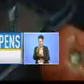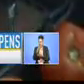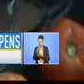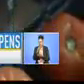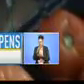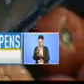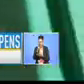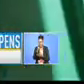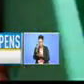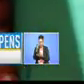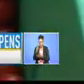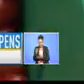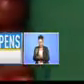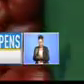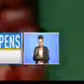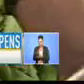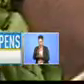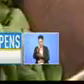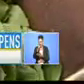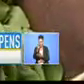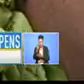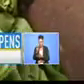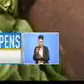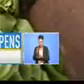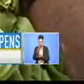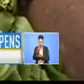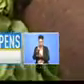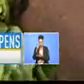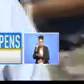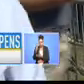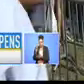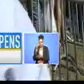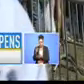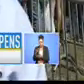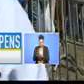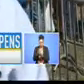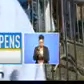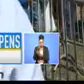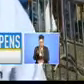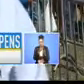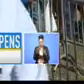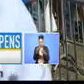8% of the 92% of the 100% we consume. We think we can move that a lot further, maybe double.